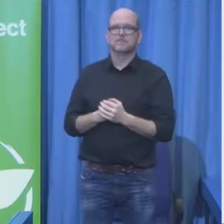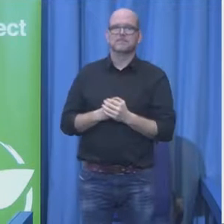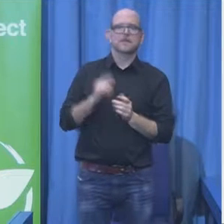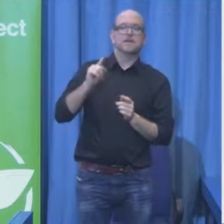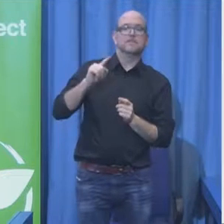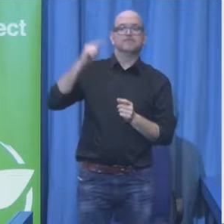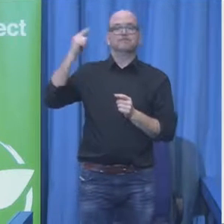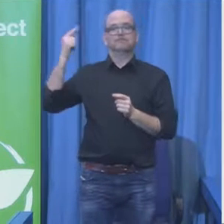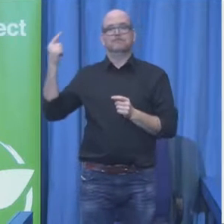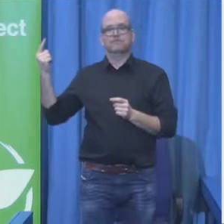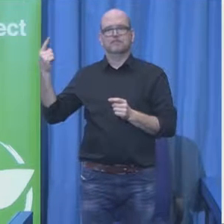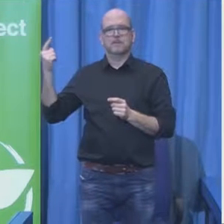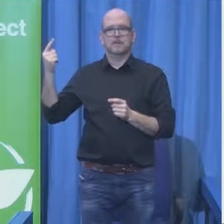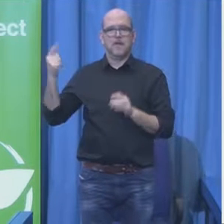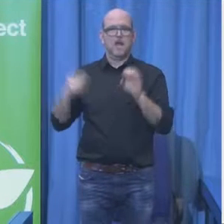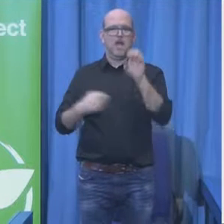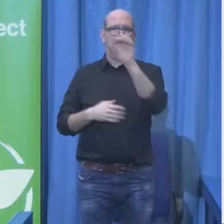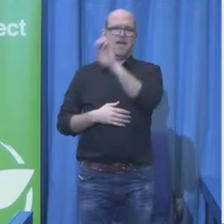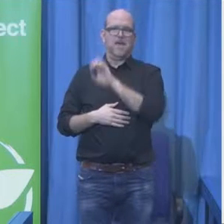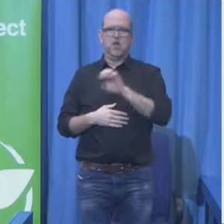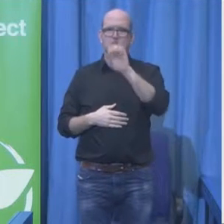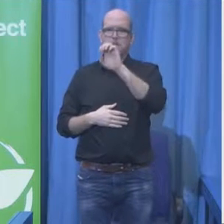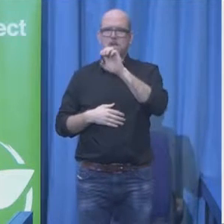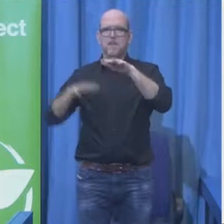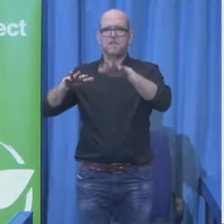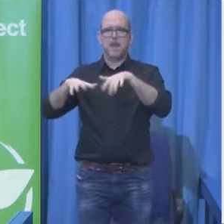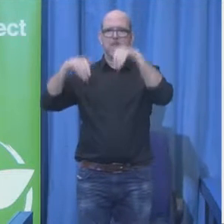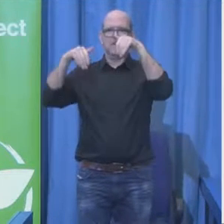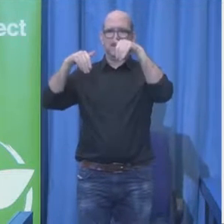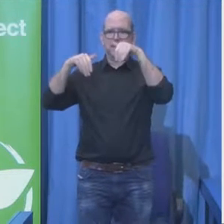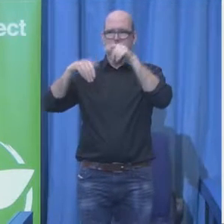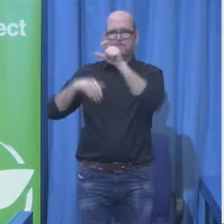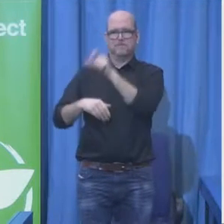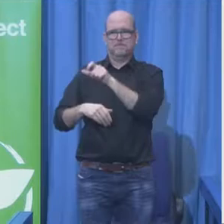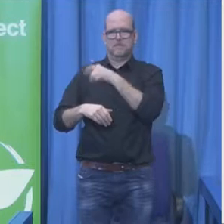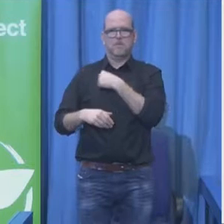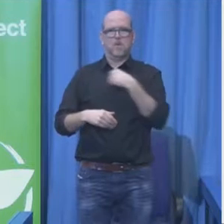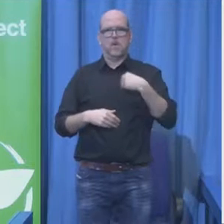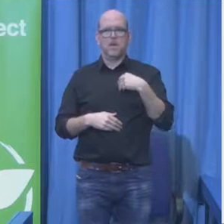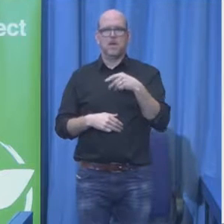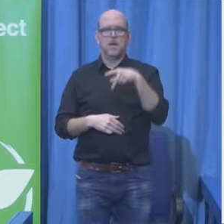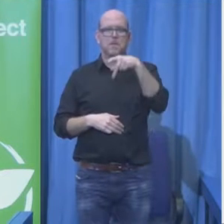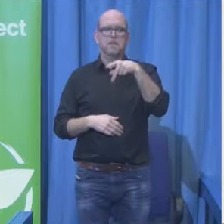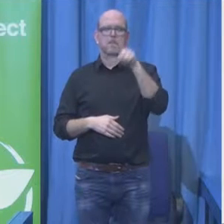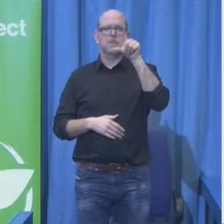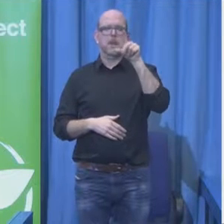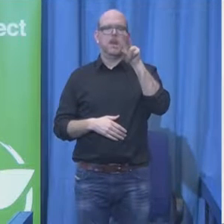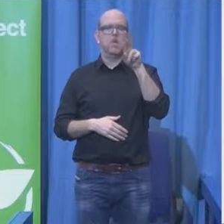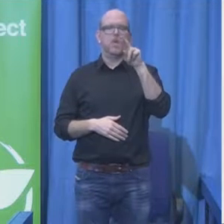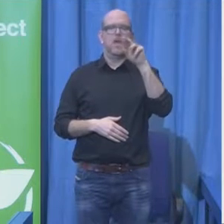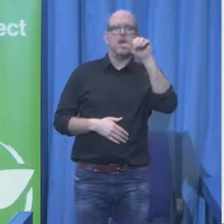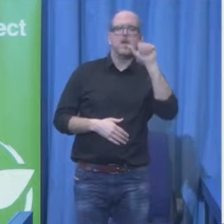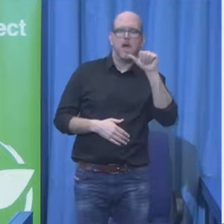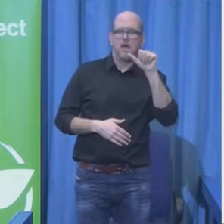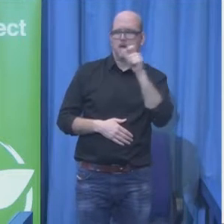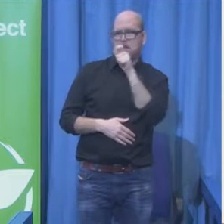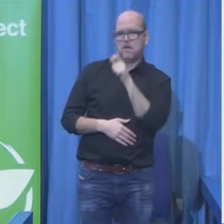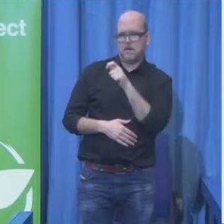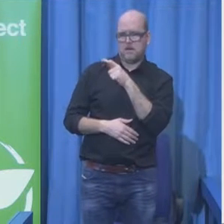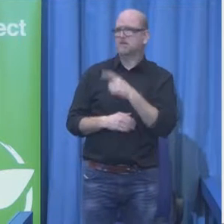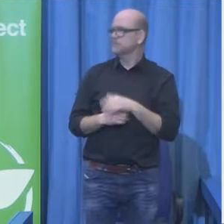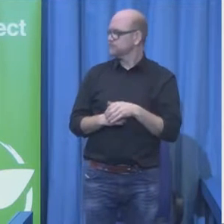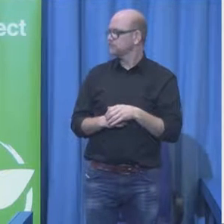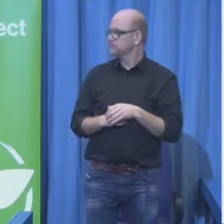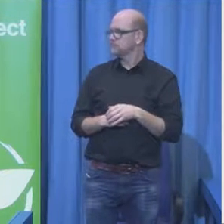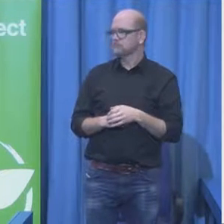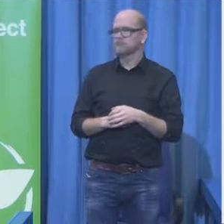Parliament, in representation of the European People's Party, member of the Committee on Employment from Poland. So I will ask